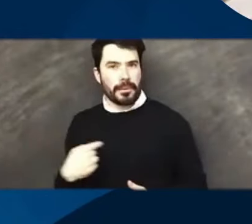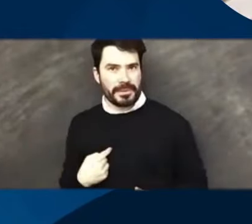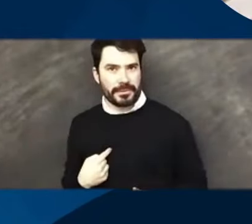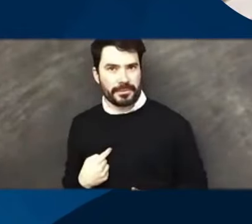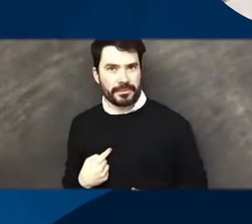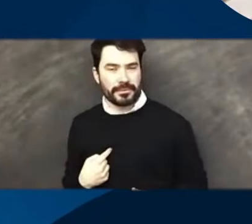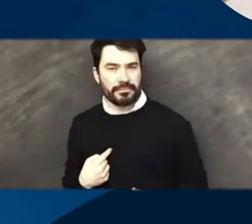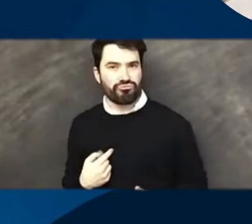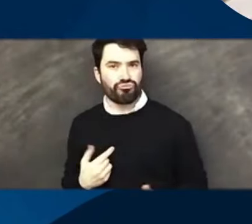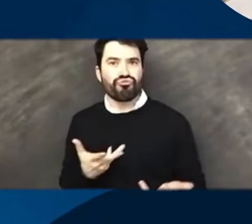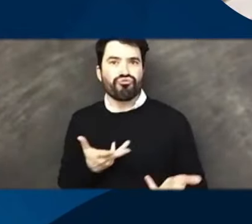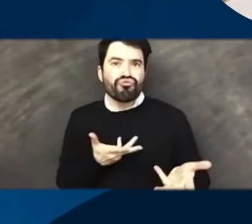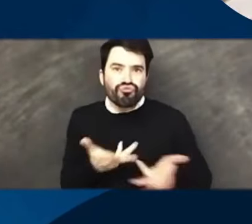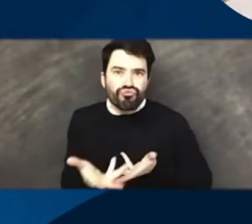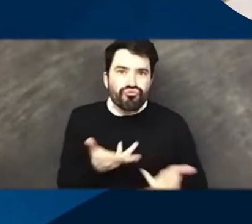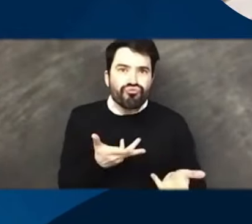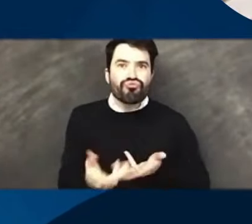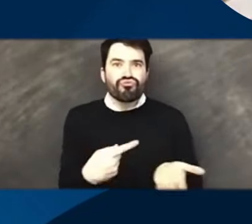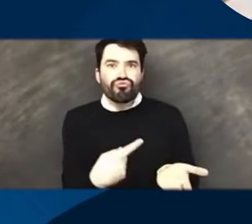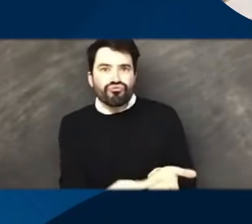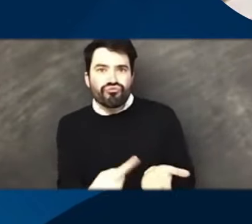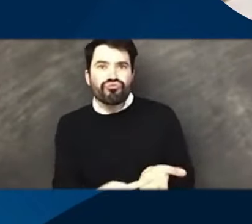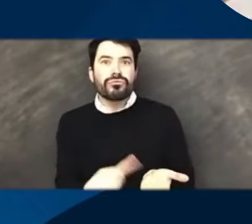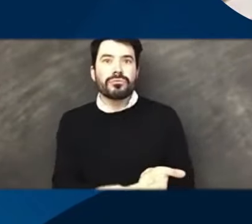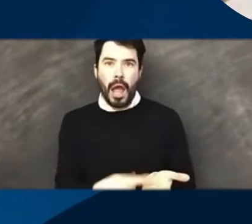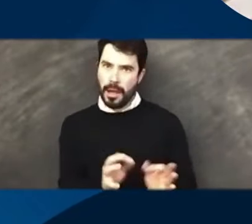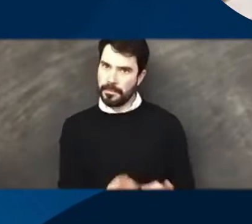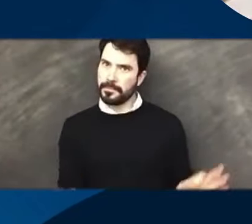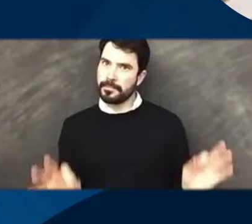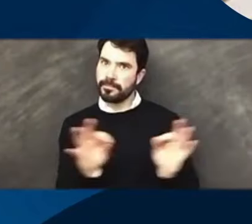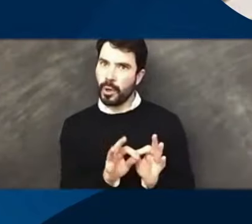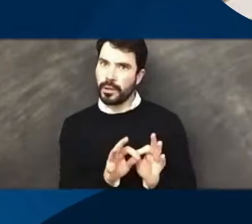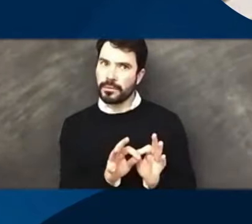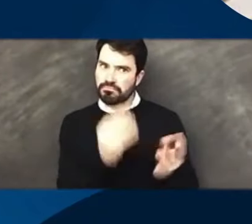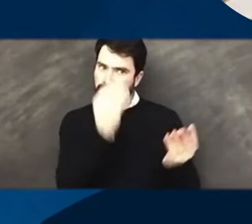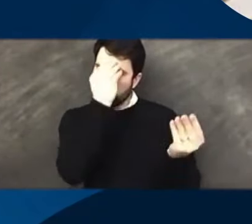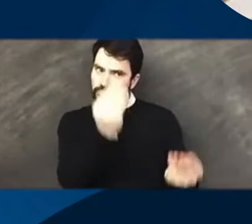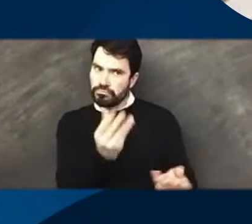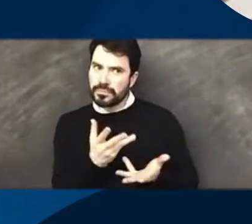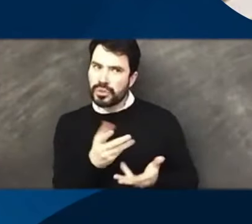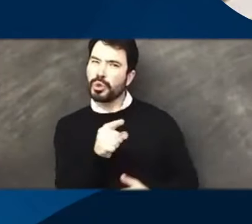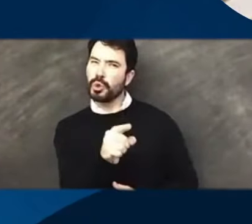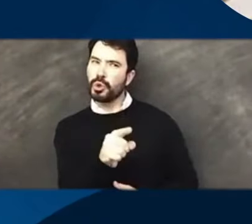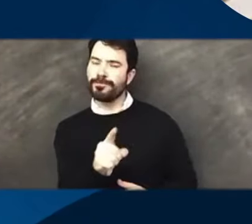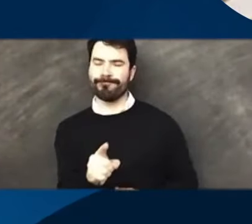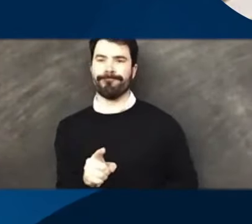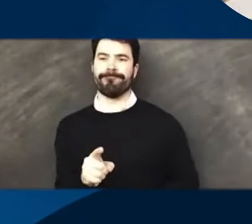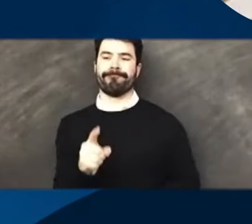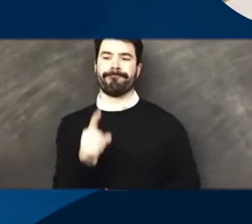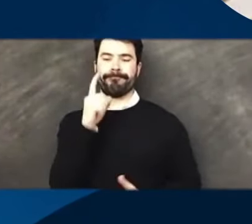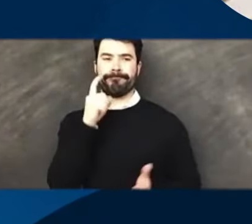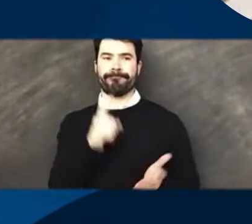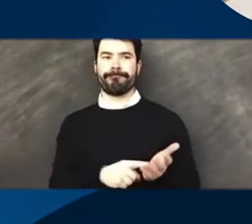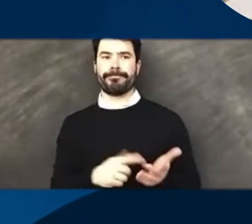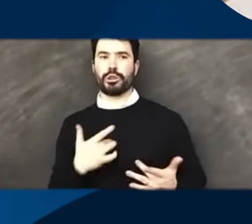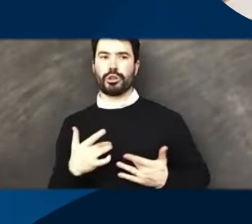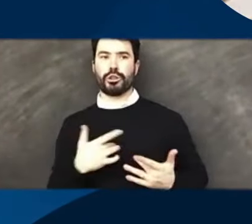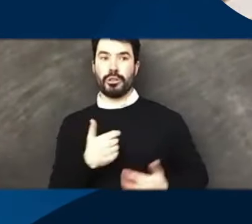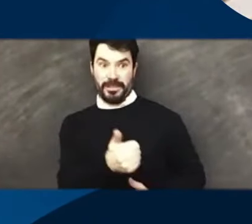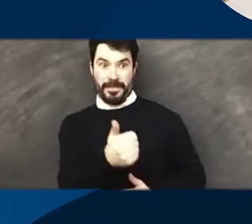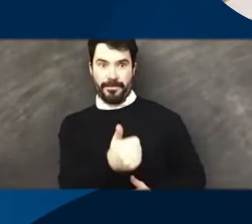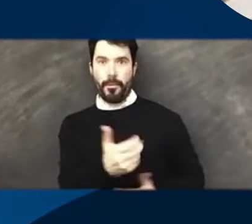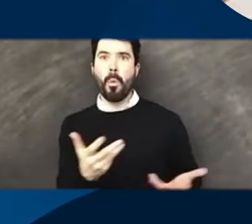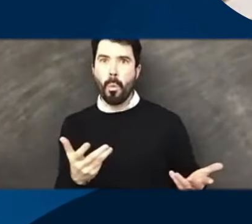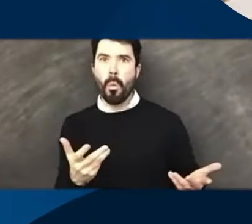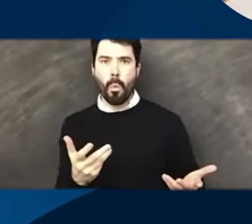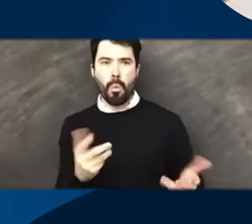conversation actually is important, and it lets me know that you're concerned about something, and we can follow and see what's the progression here.